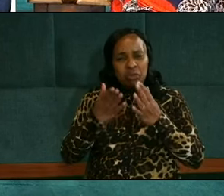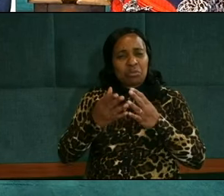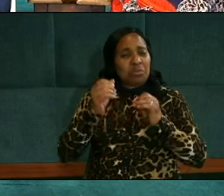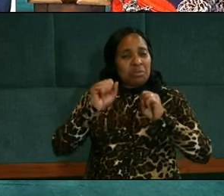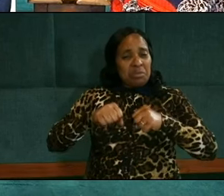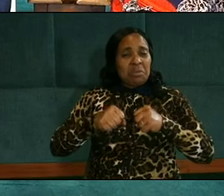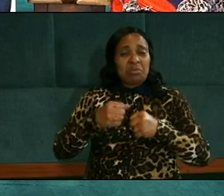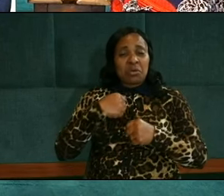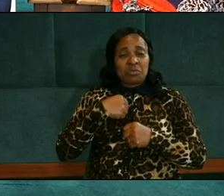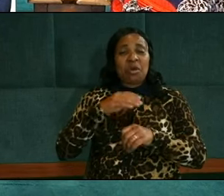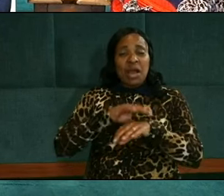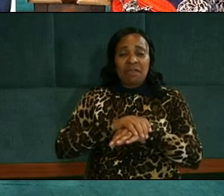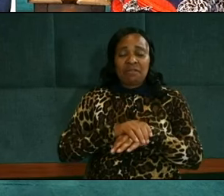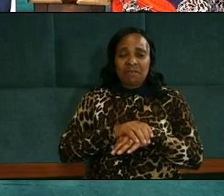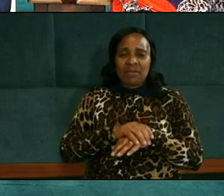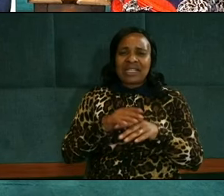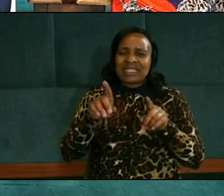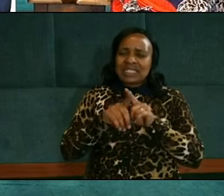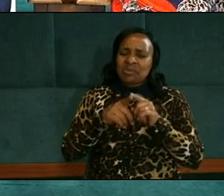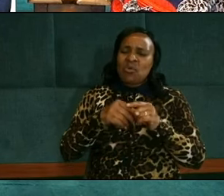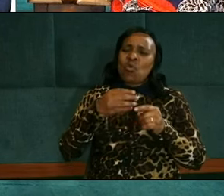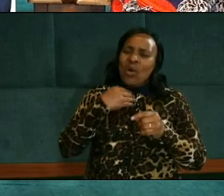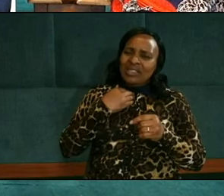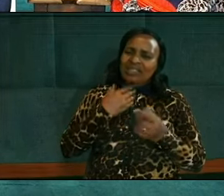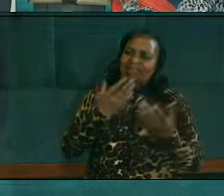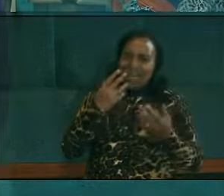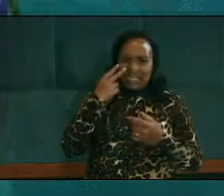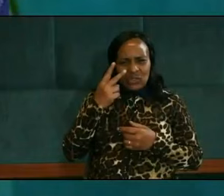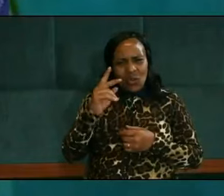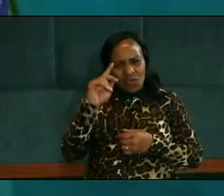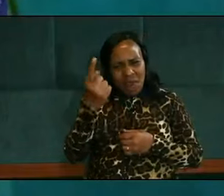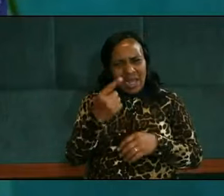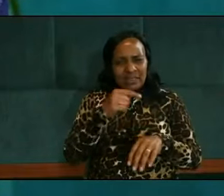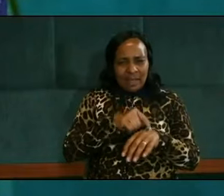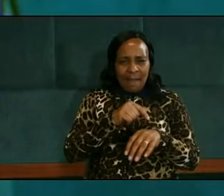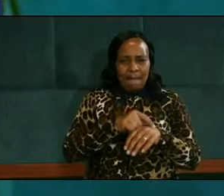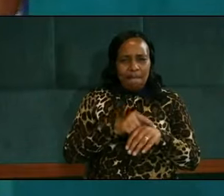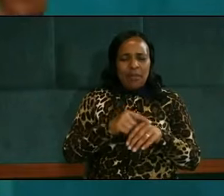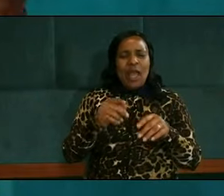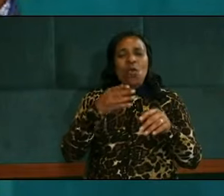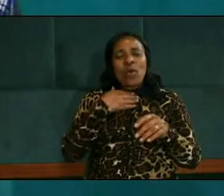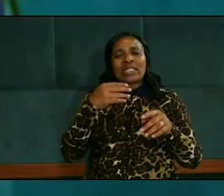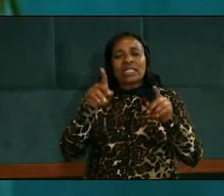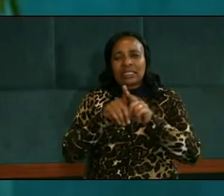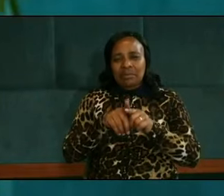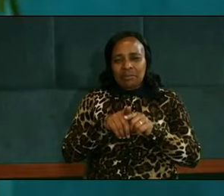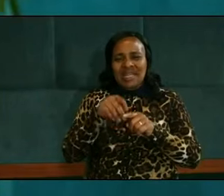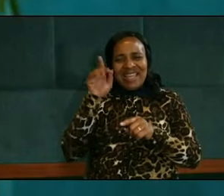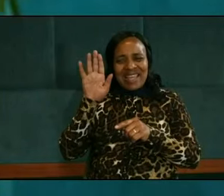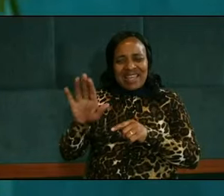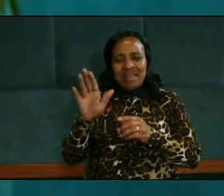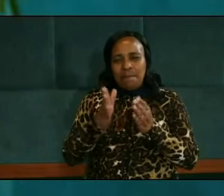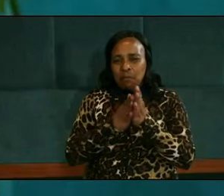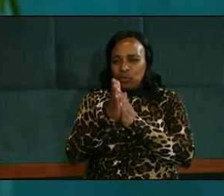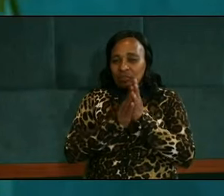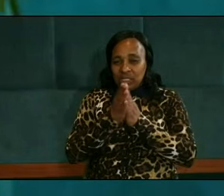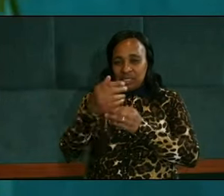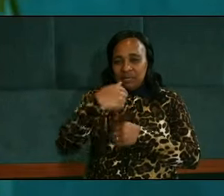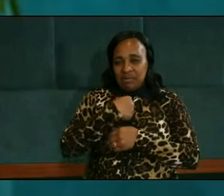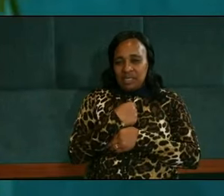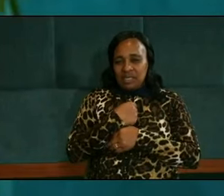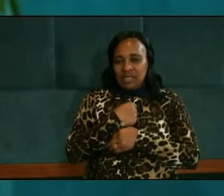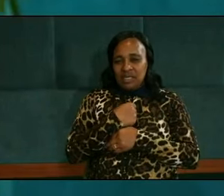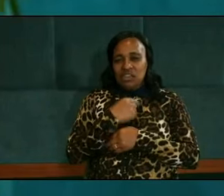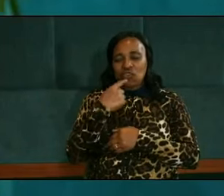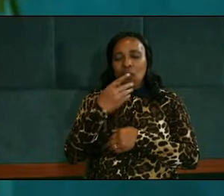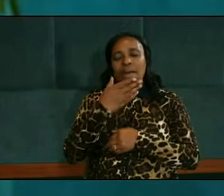is getting the same hairstyle and saying to people, I saw it first with, she motivated me to, you know? So